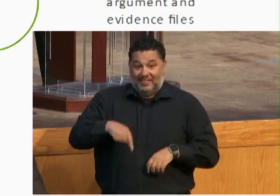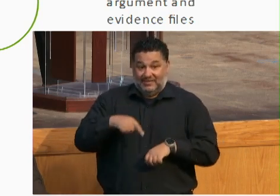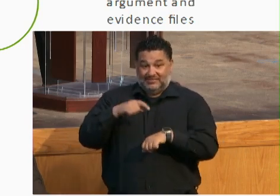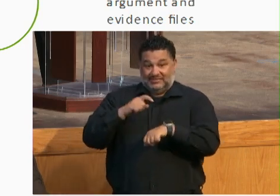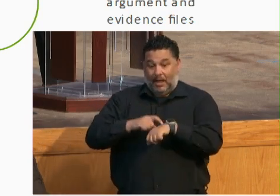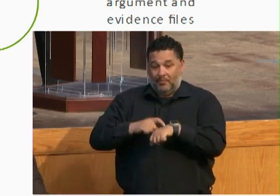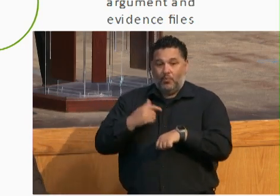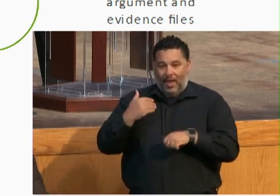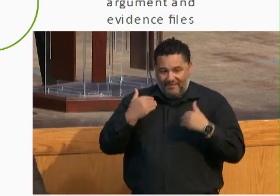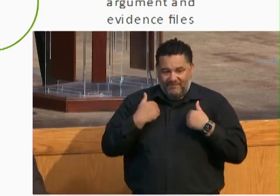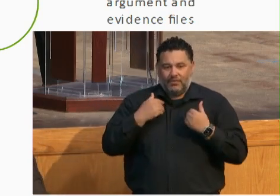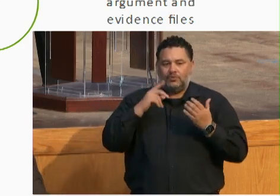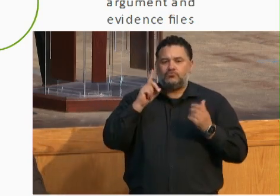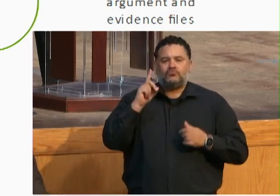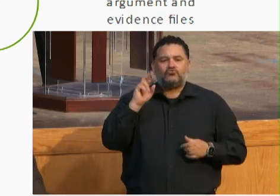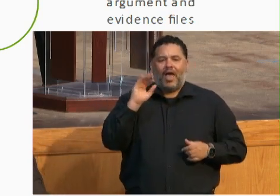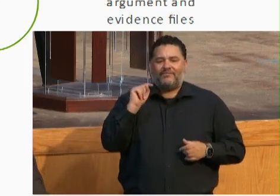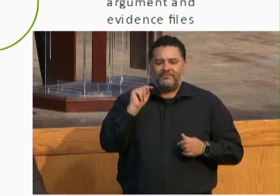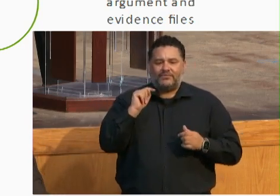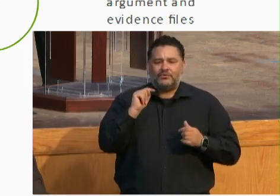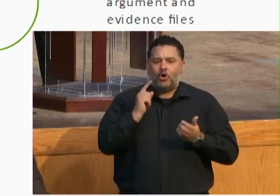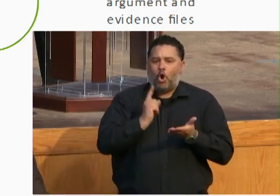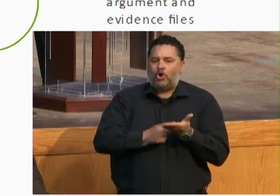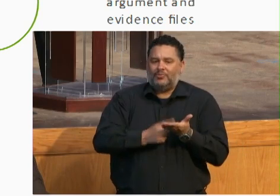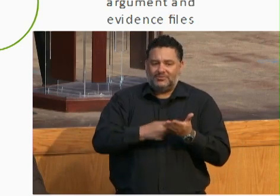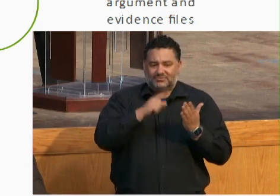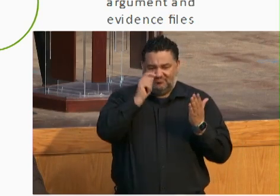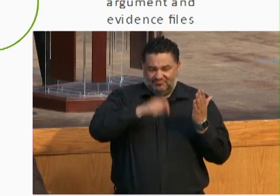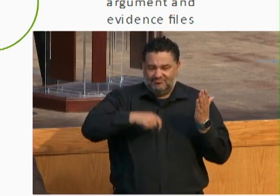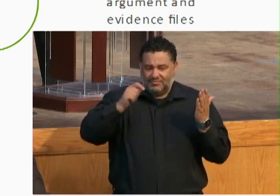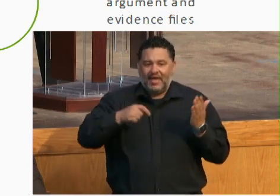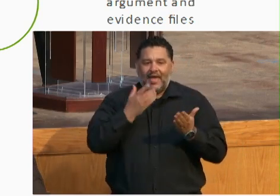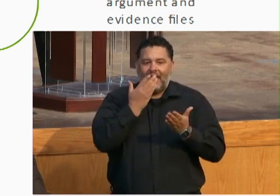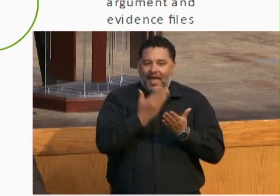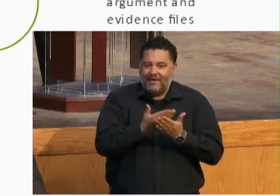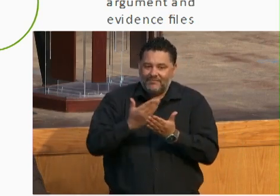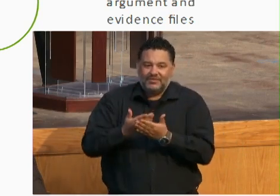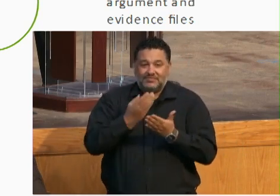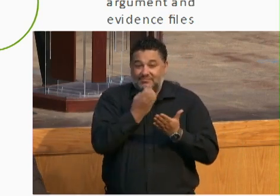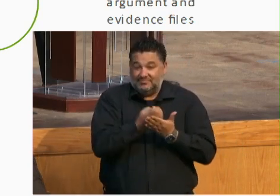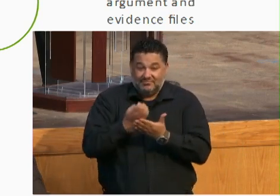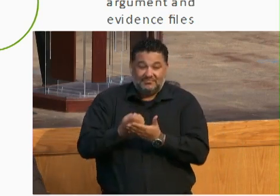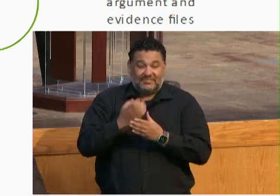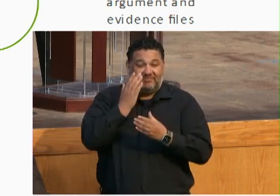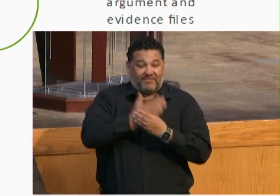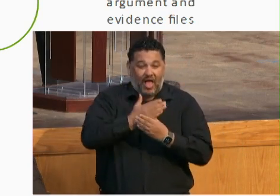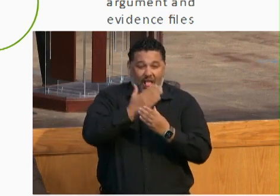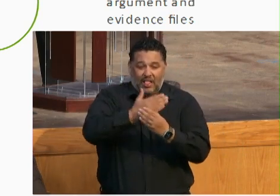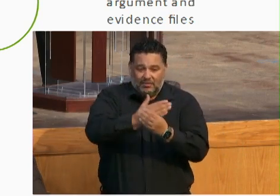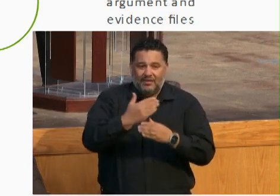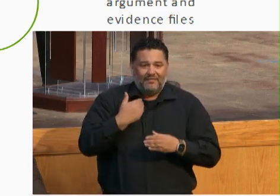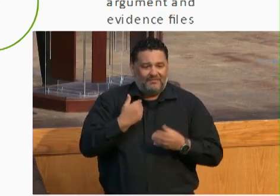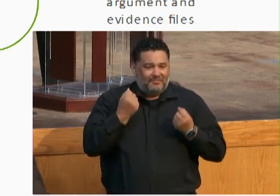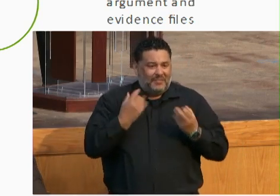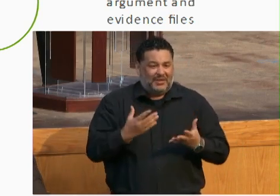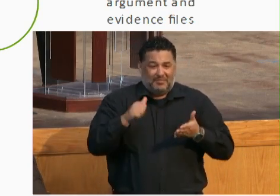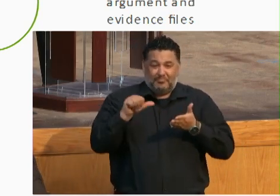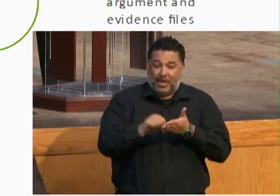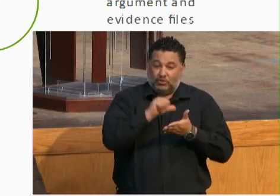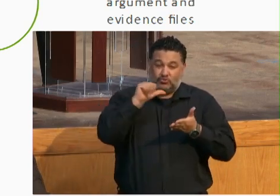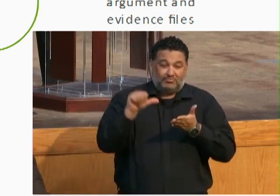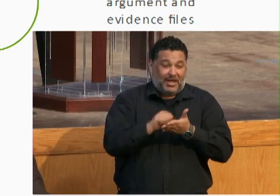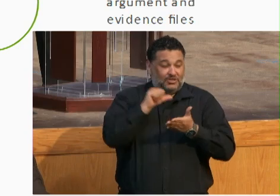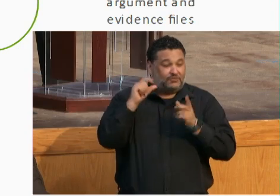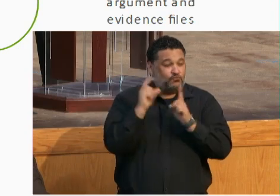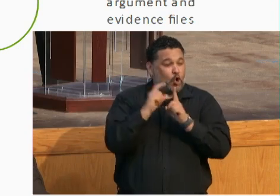We have draft evidence files. We have pages and pages of words